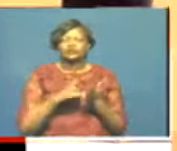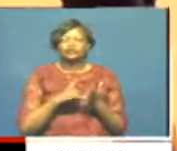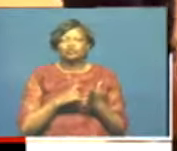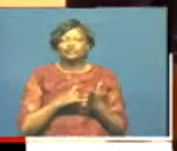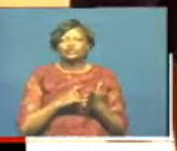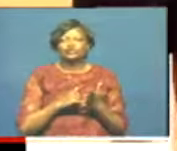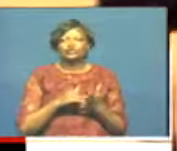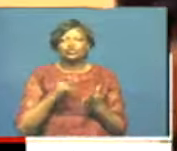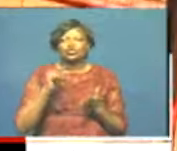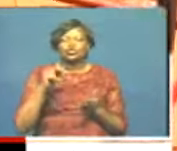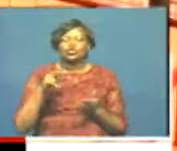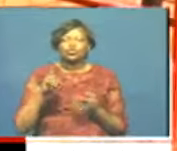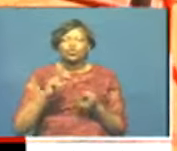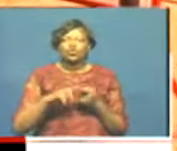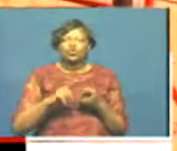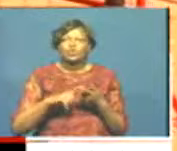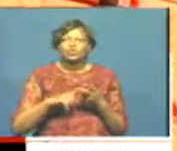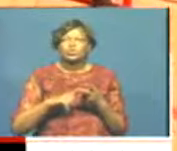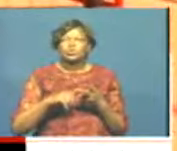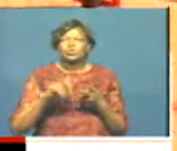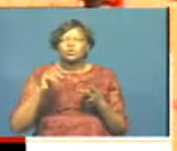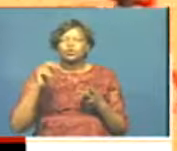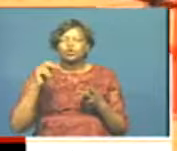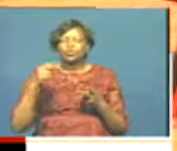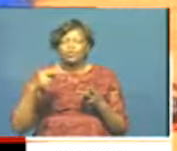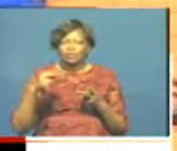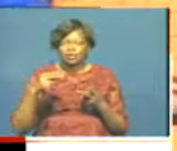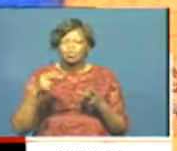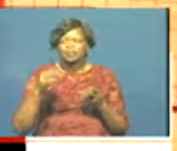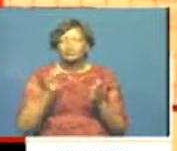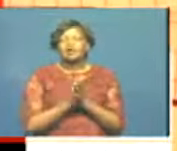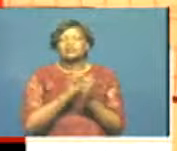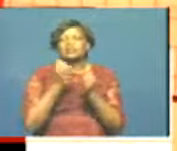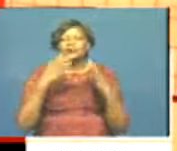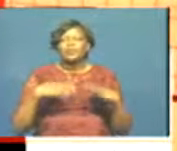Dungo and Belida Okoth, among others.